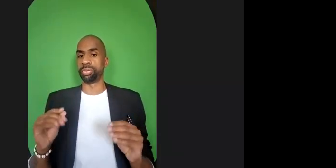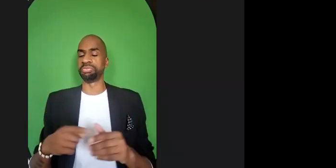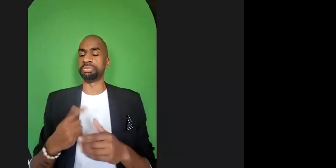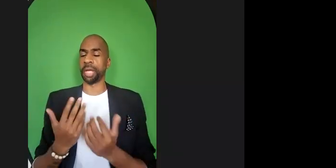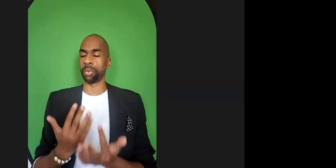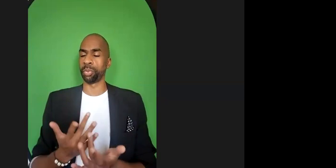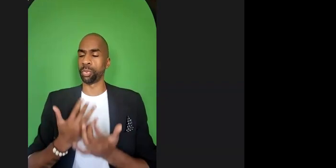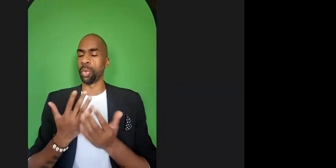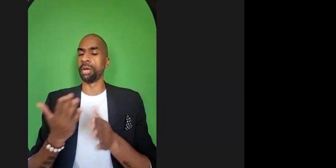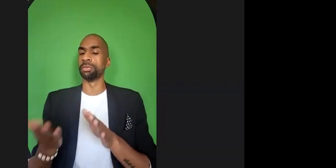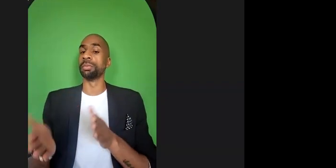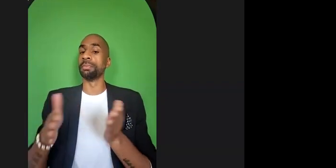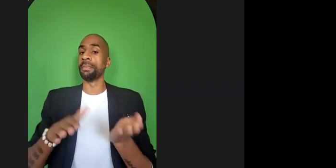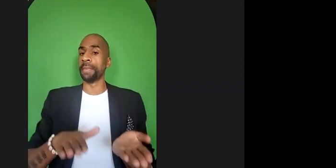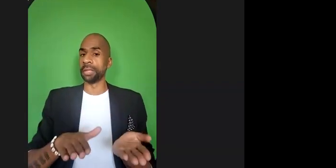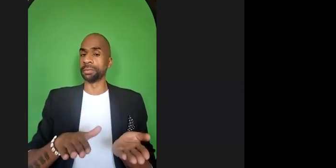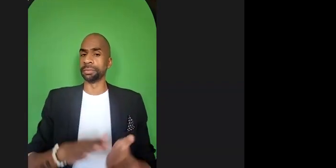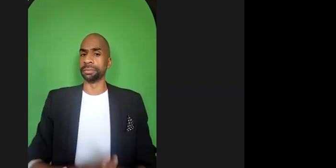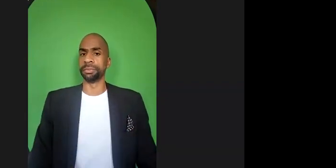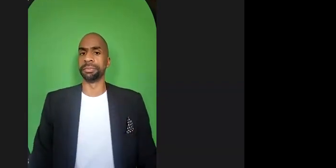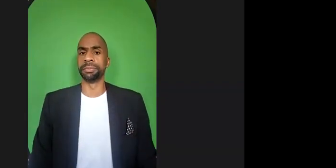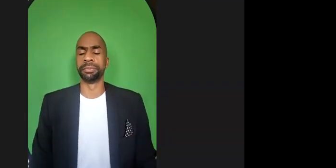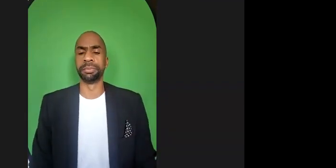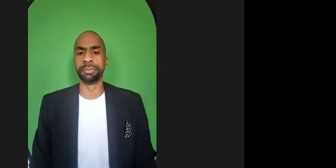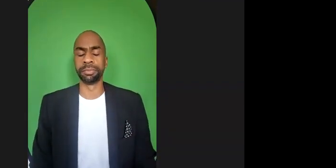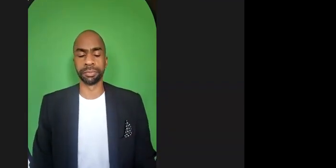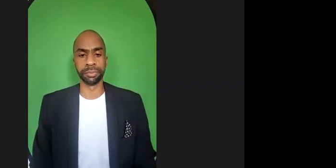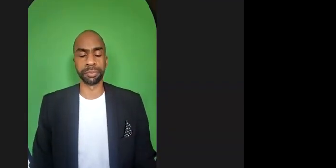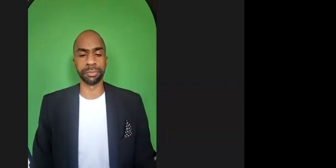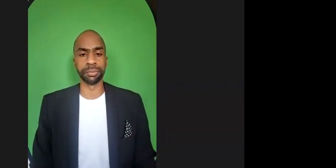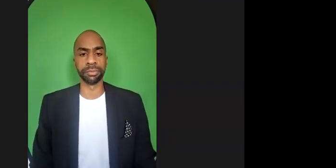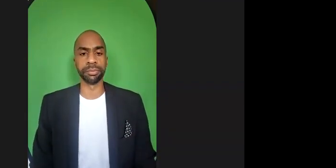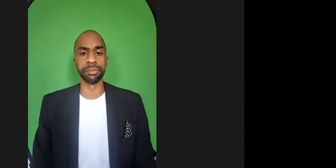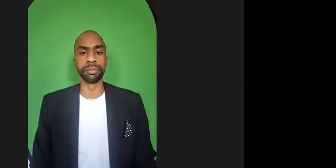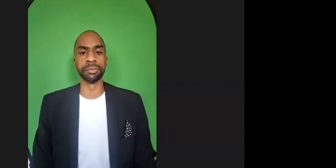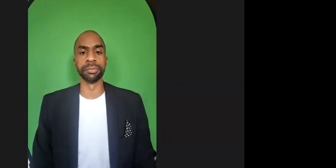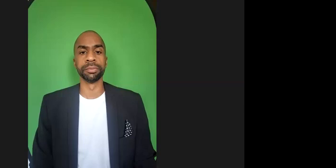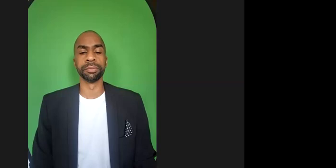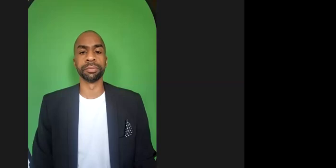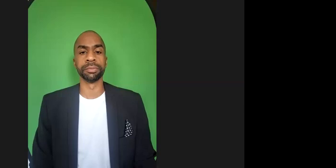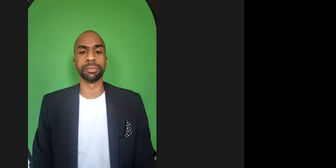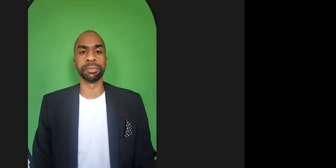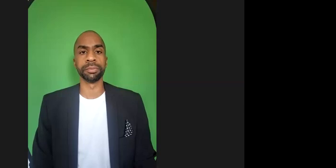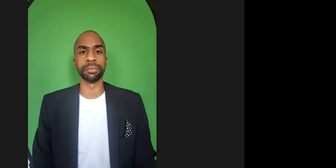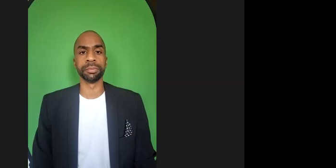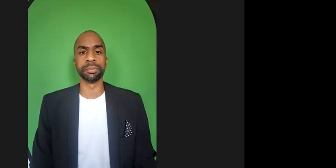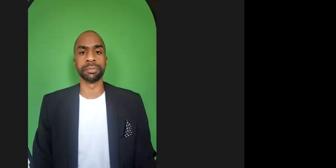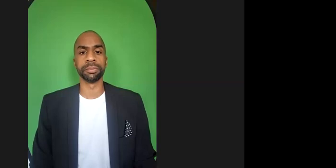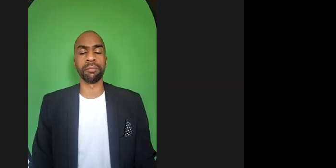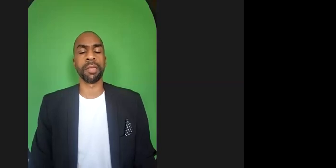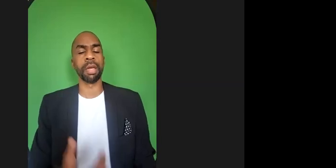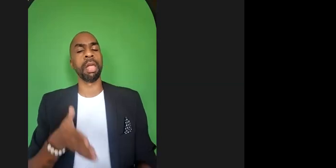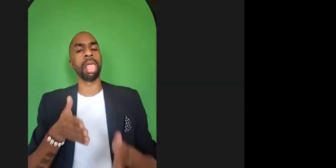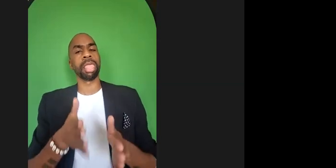and everybody dying. Mm-hmm. Let's focus, as you've talked about